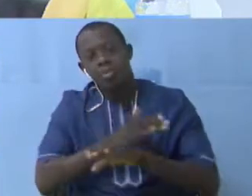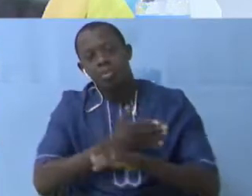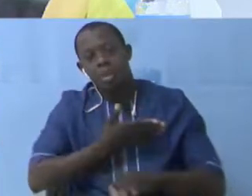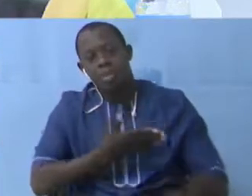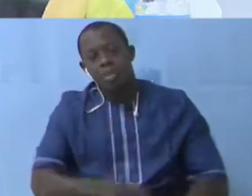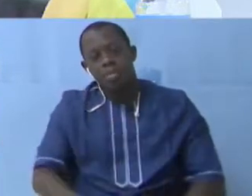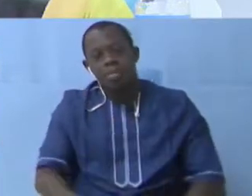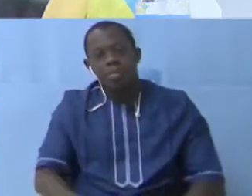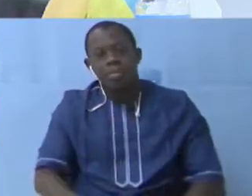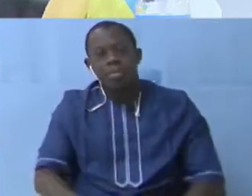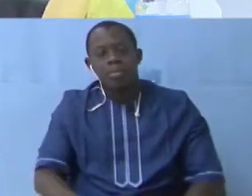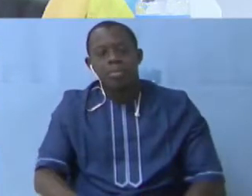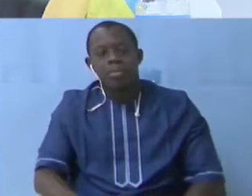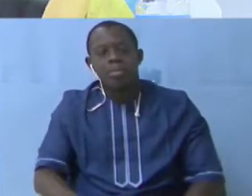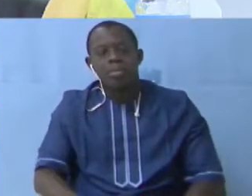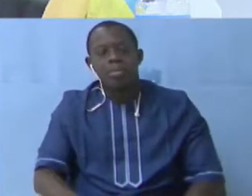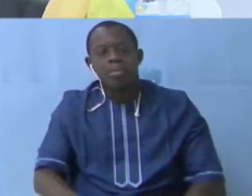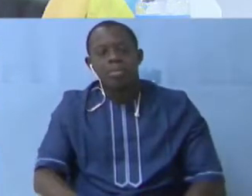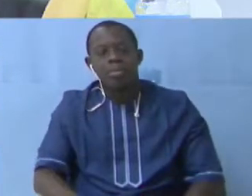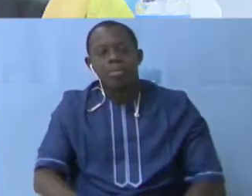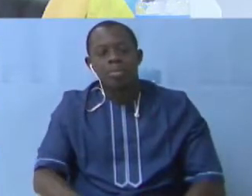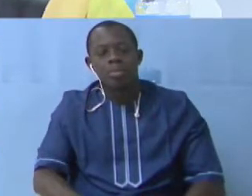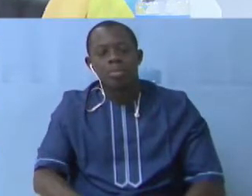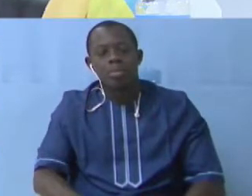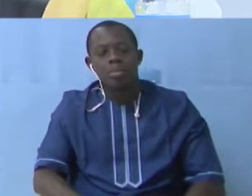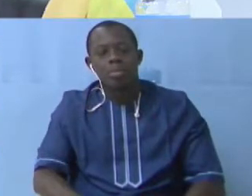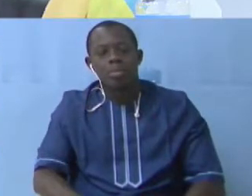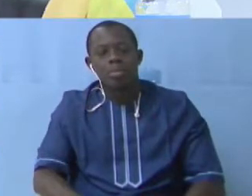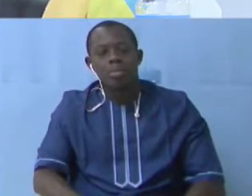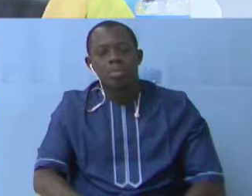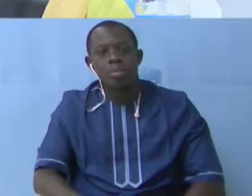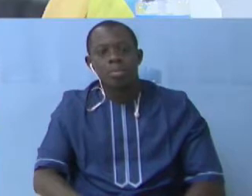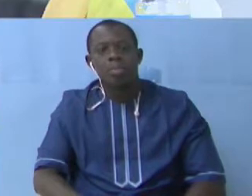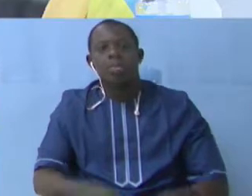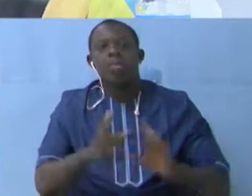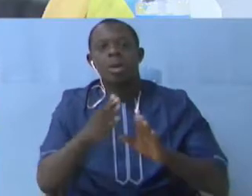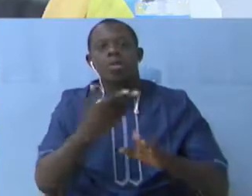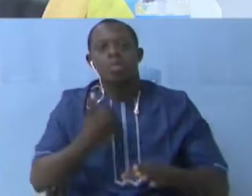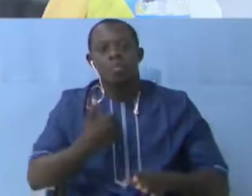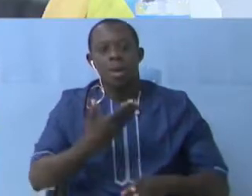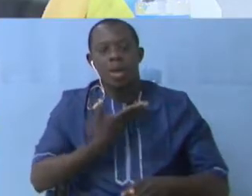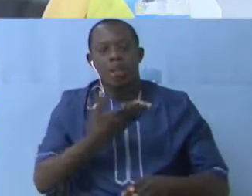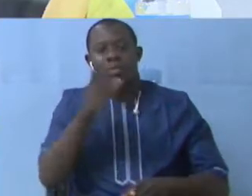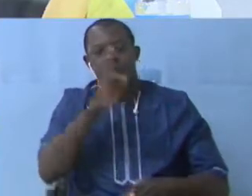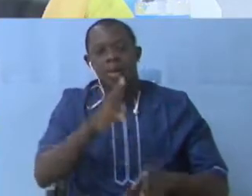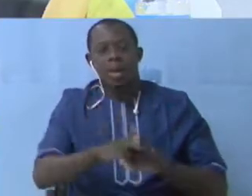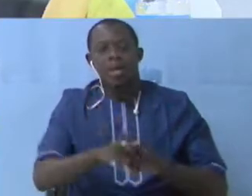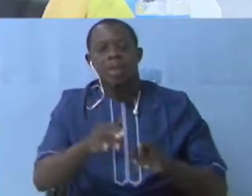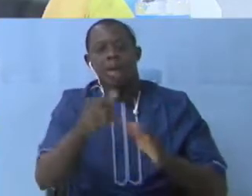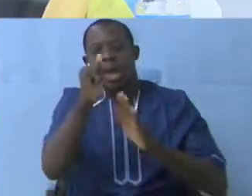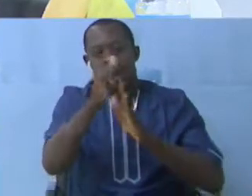opposition. Really trying to get a democratic agenda on the table.